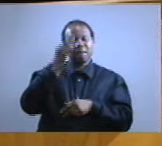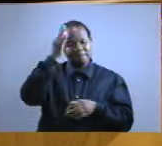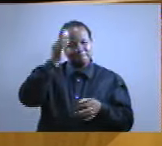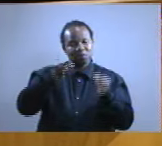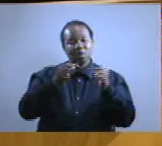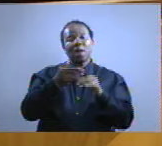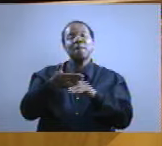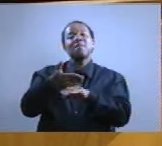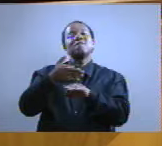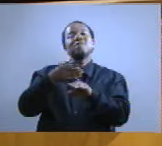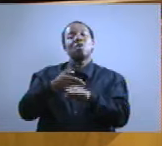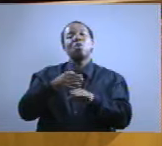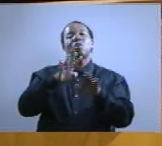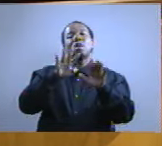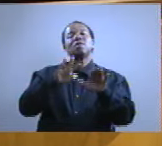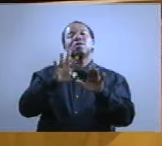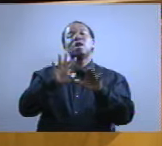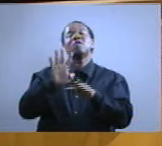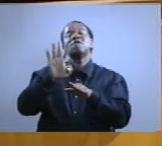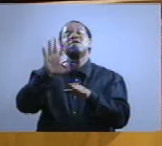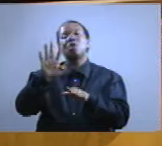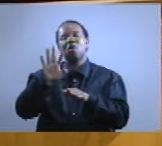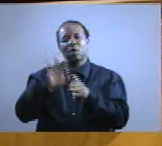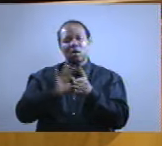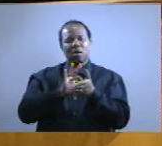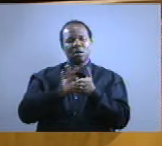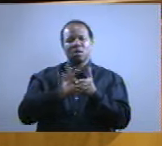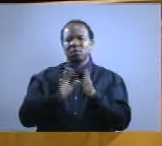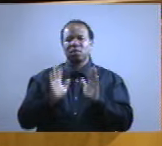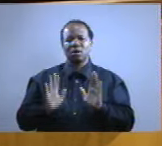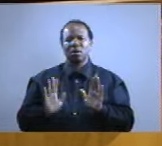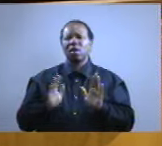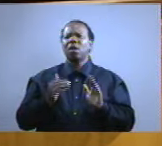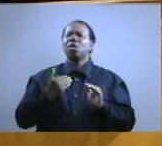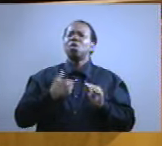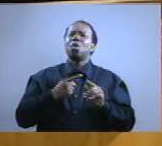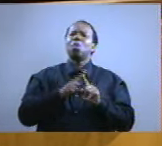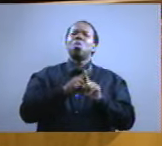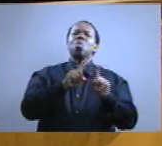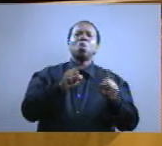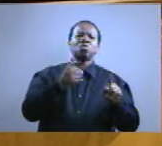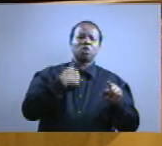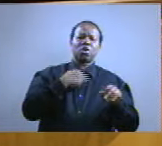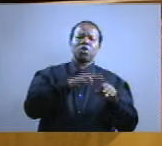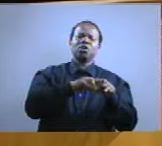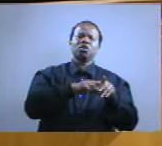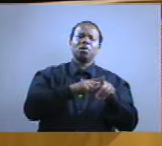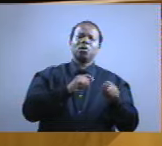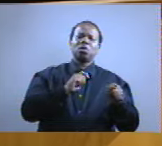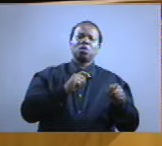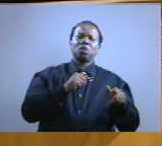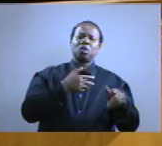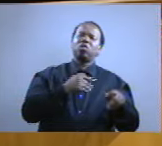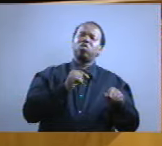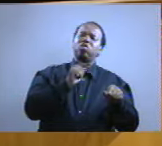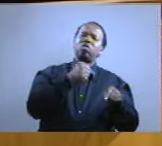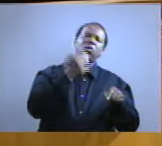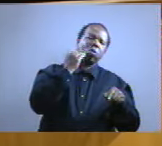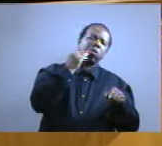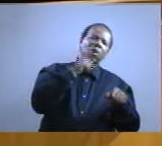the 1994 general elections was not to be involved into reverse racism, was not to